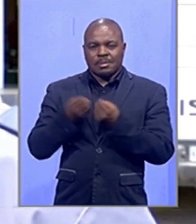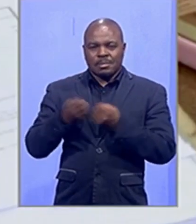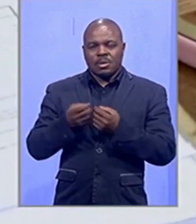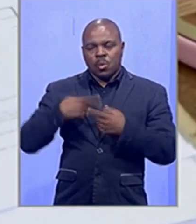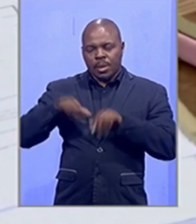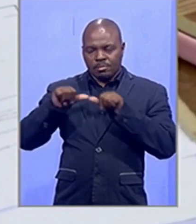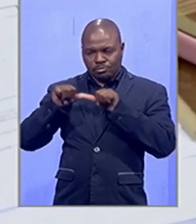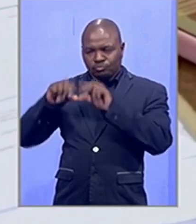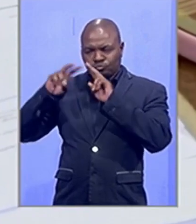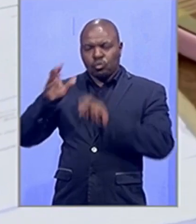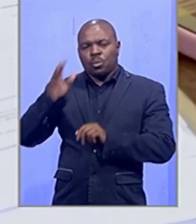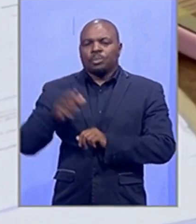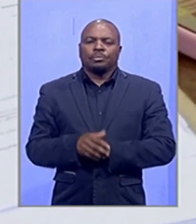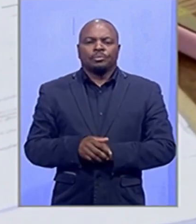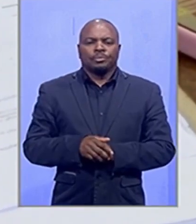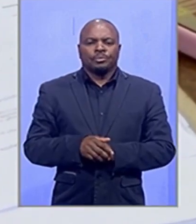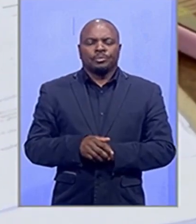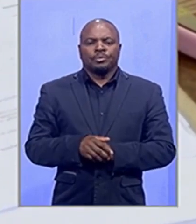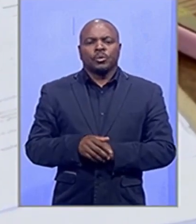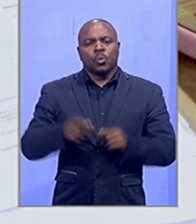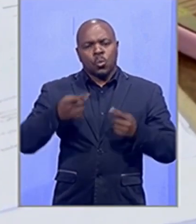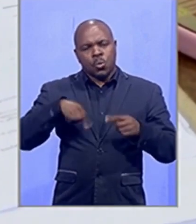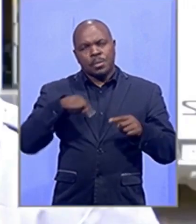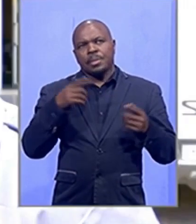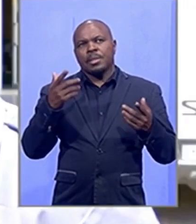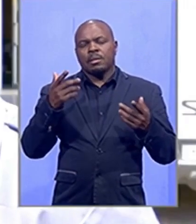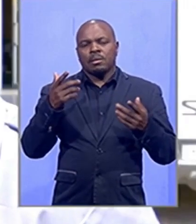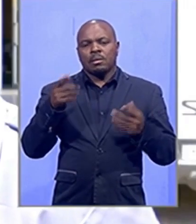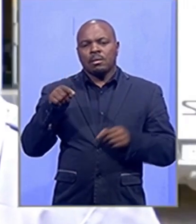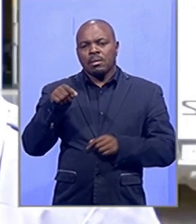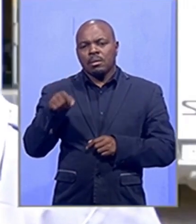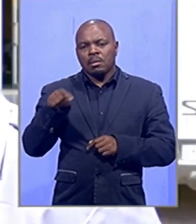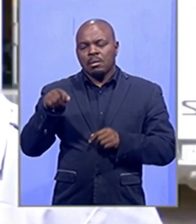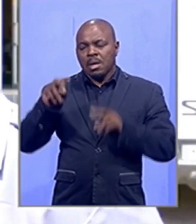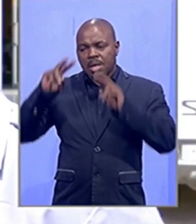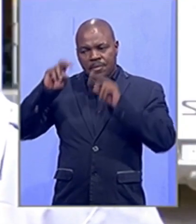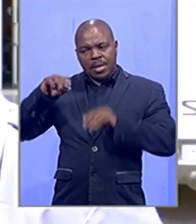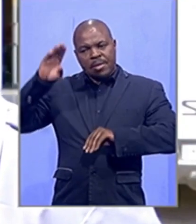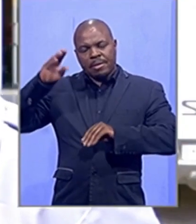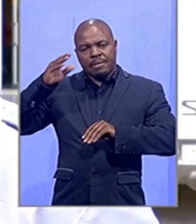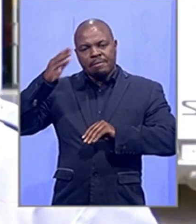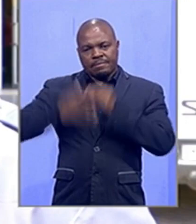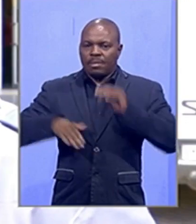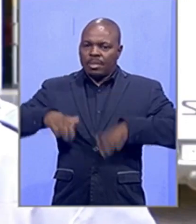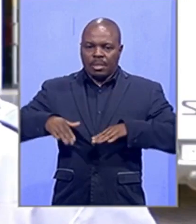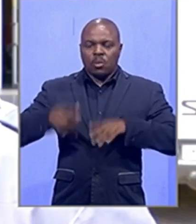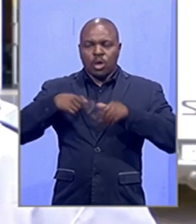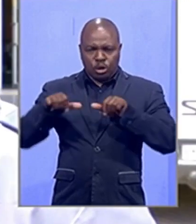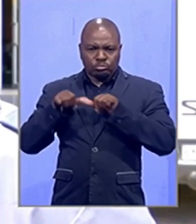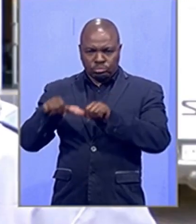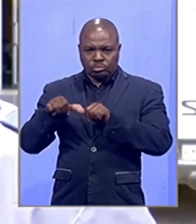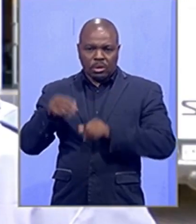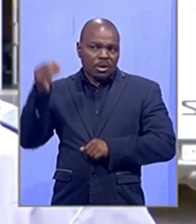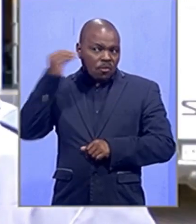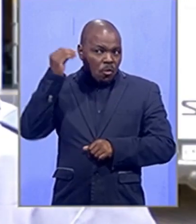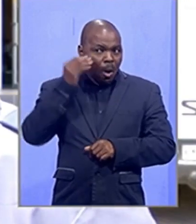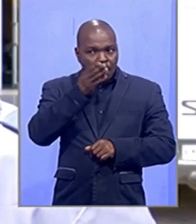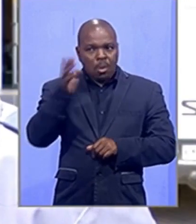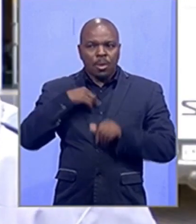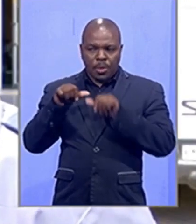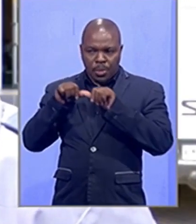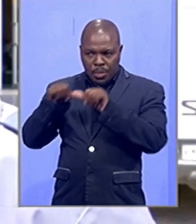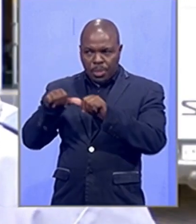our investigations. And we haven't closed the chapter of investigation. We'll continue to investigate. As much as we get information, then we'll continue